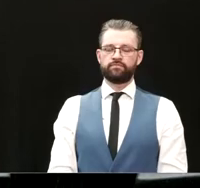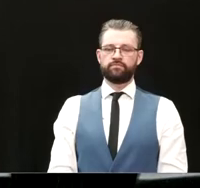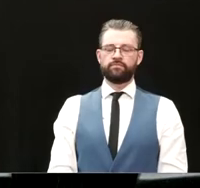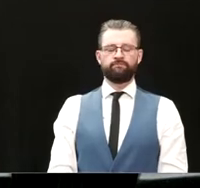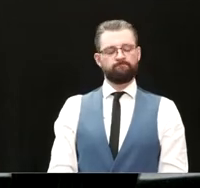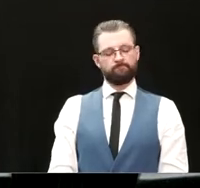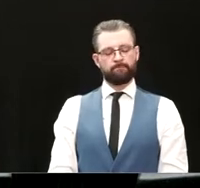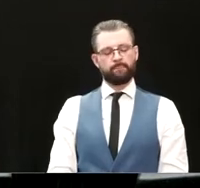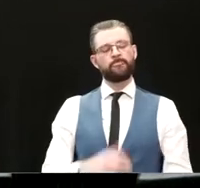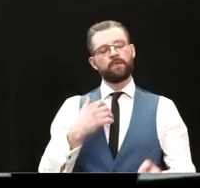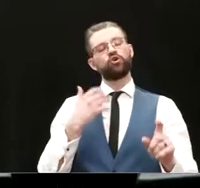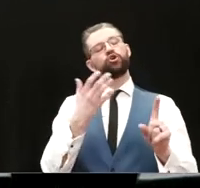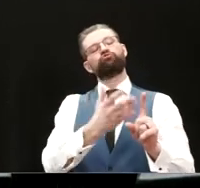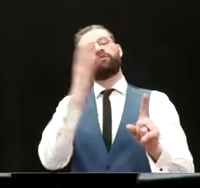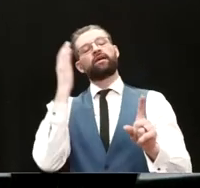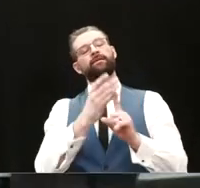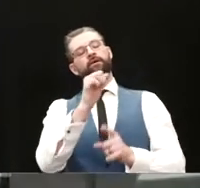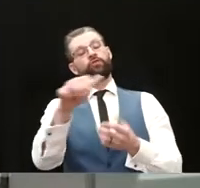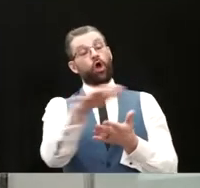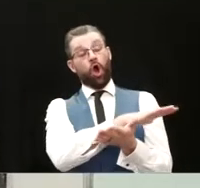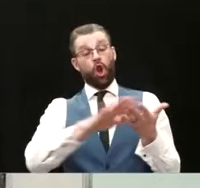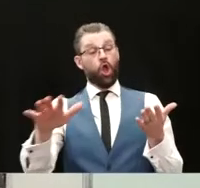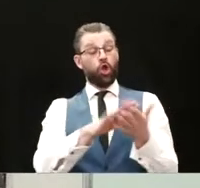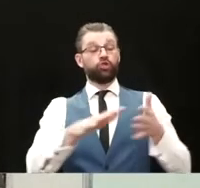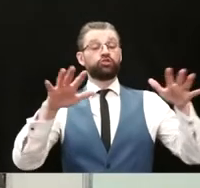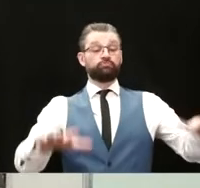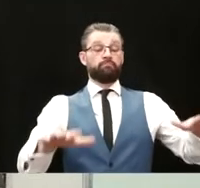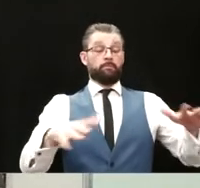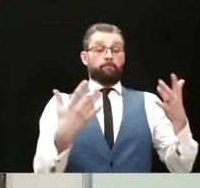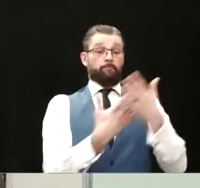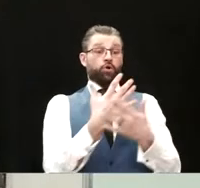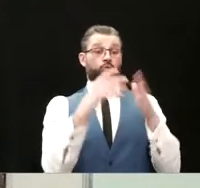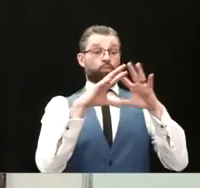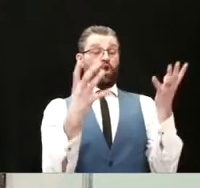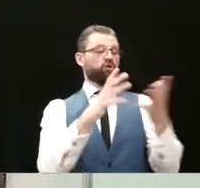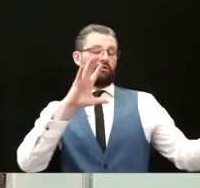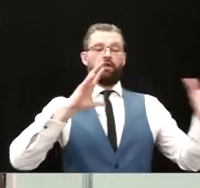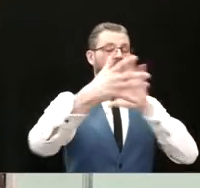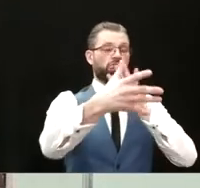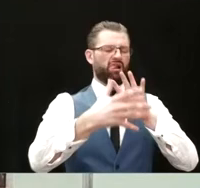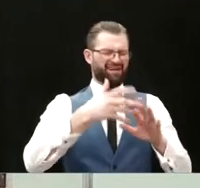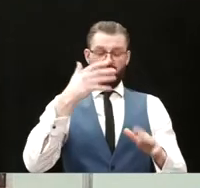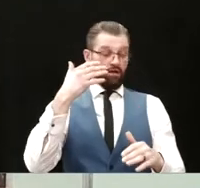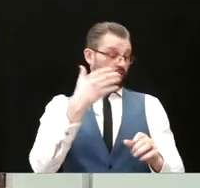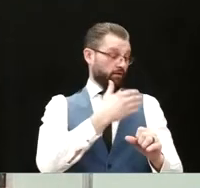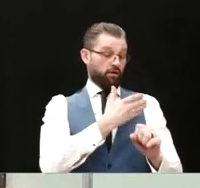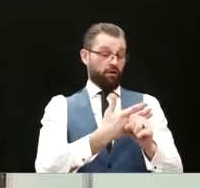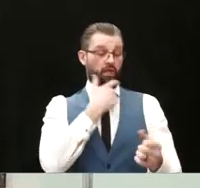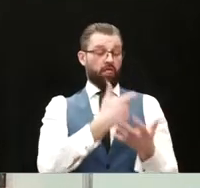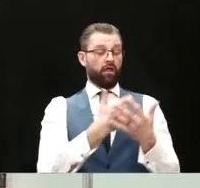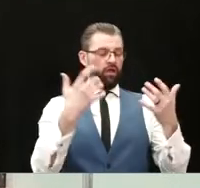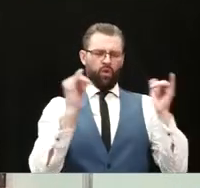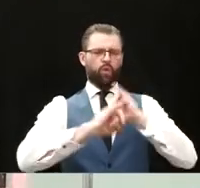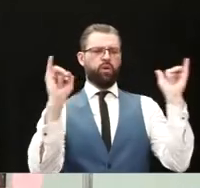We recognize that the Holocaust shook the foundations of modern civilization. Its unprecedented character and horror will always